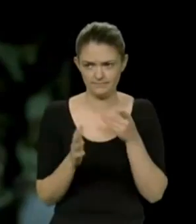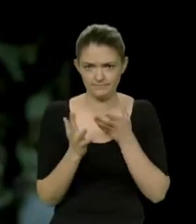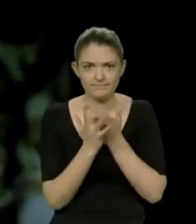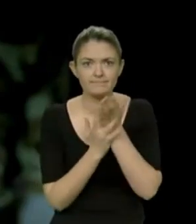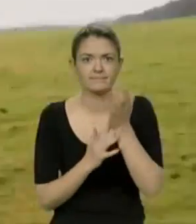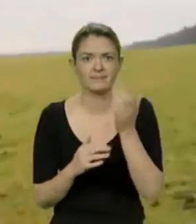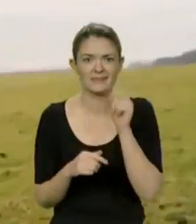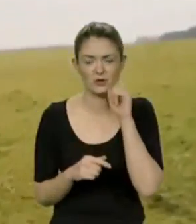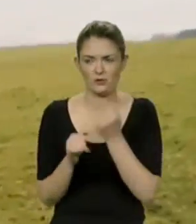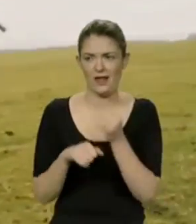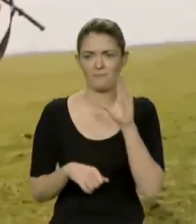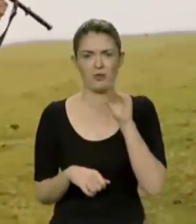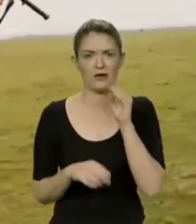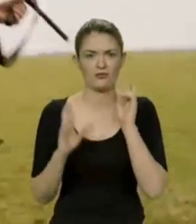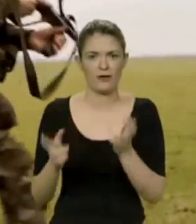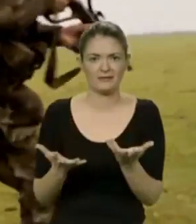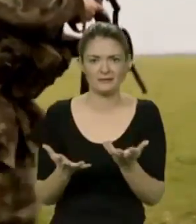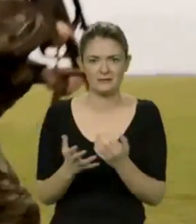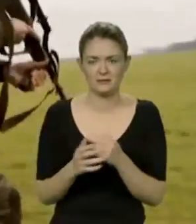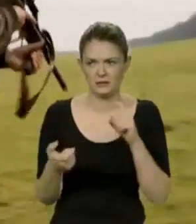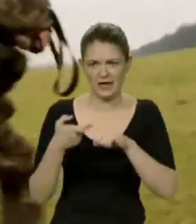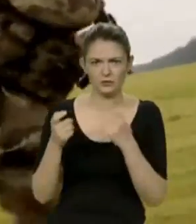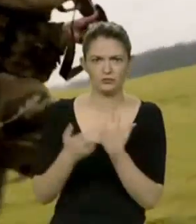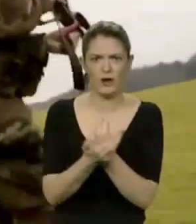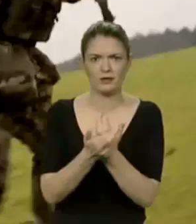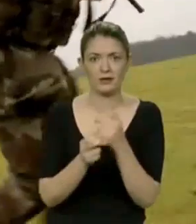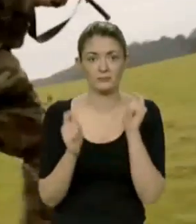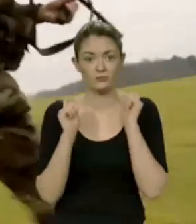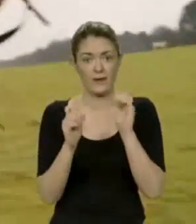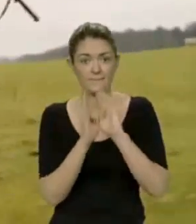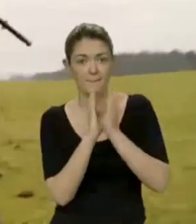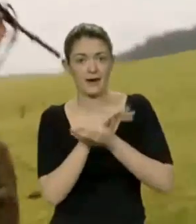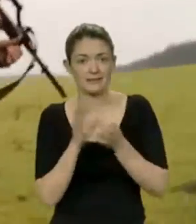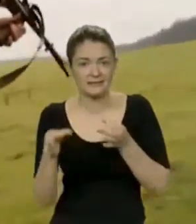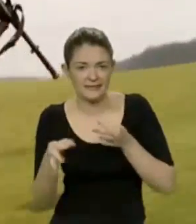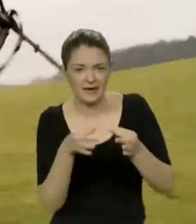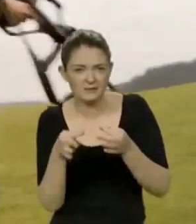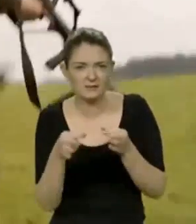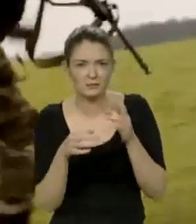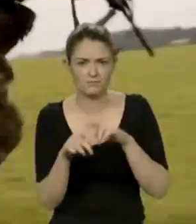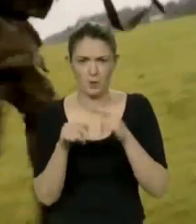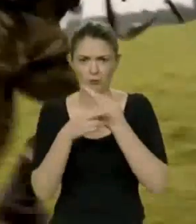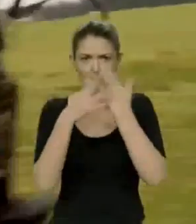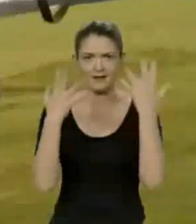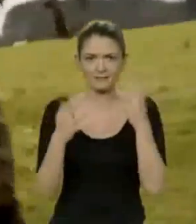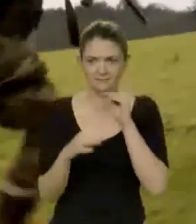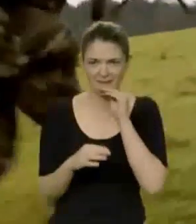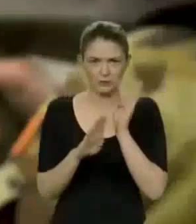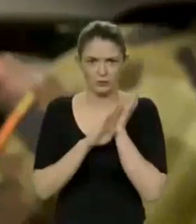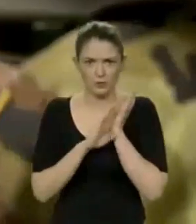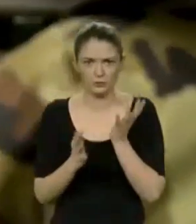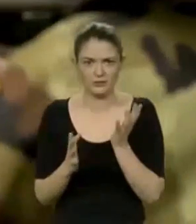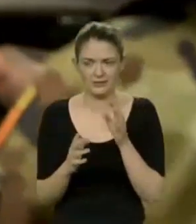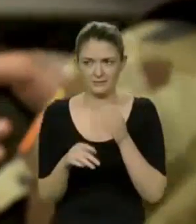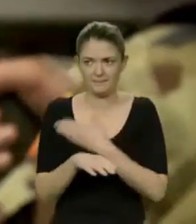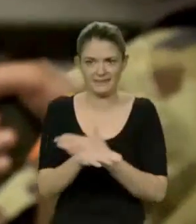of bragging rights. Contact front! As training becomes more tactical, the reality of what it means to be a soldier is